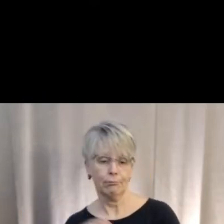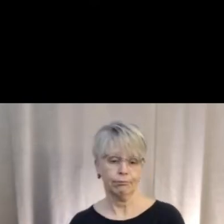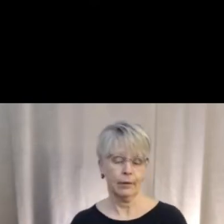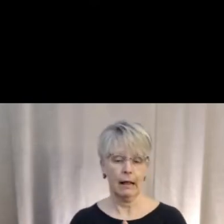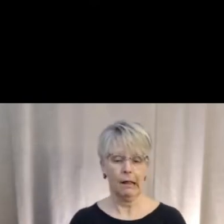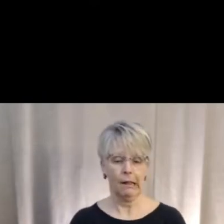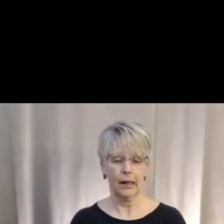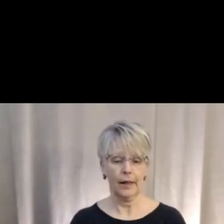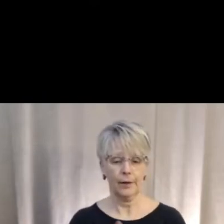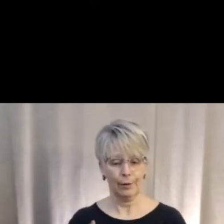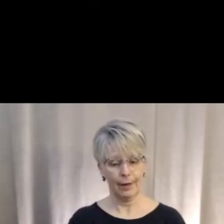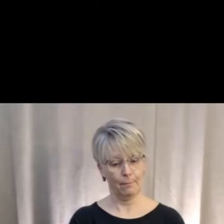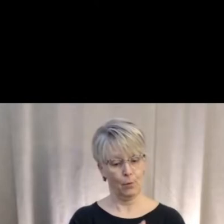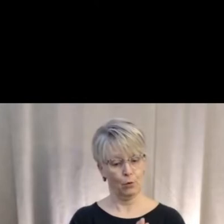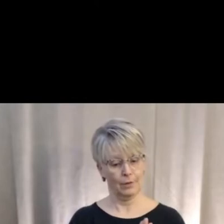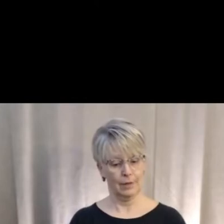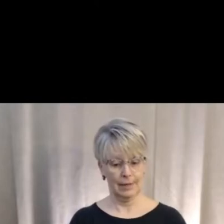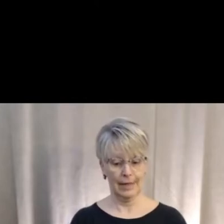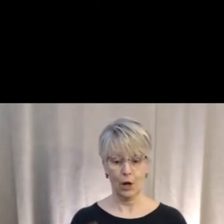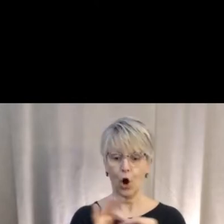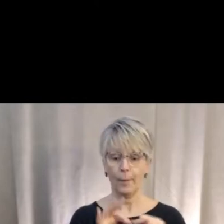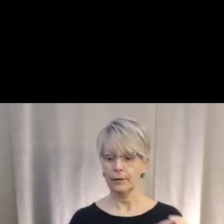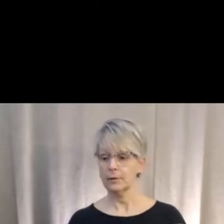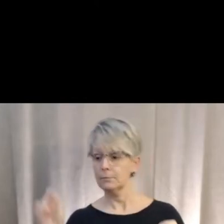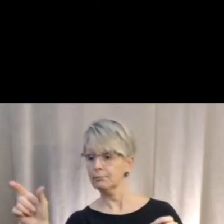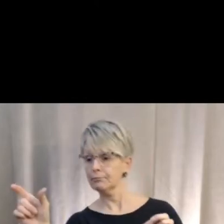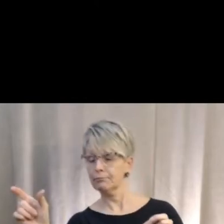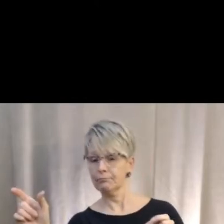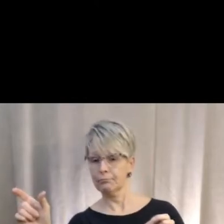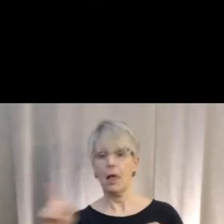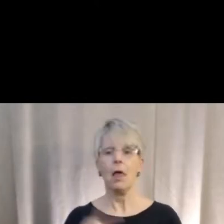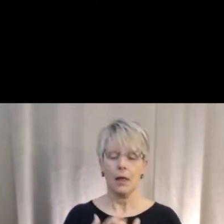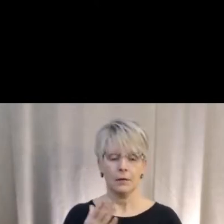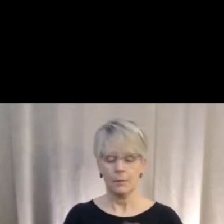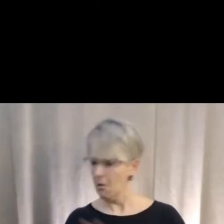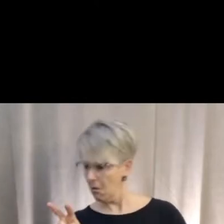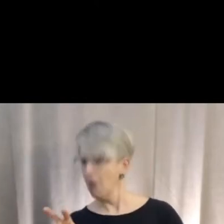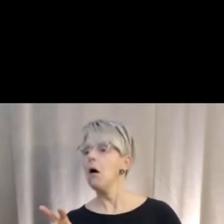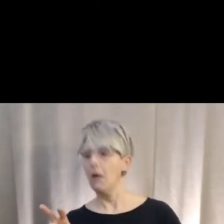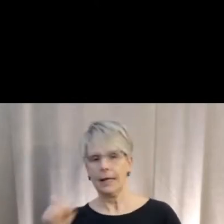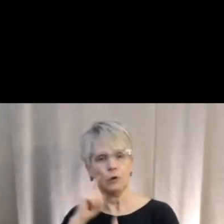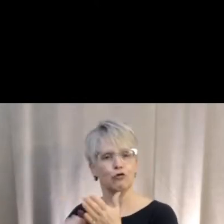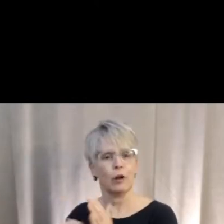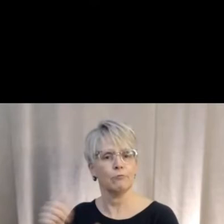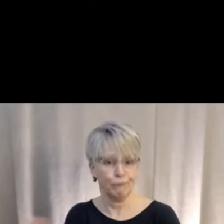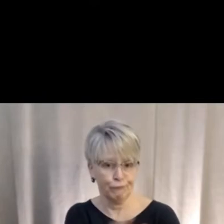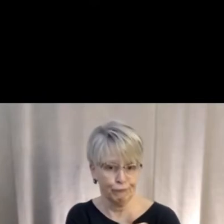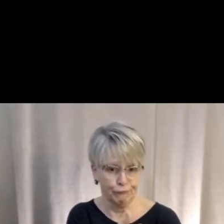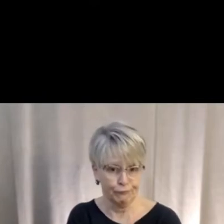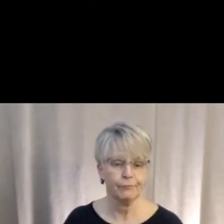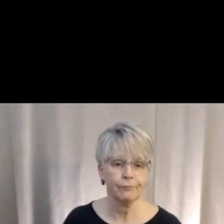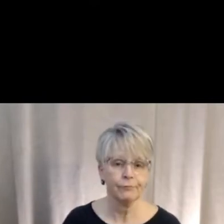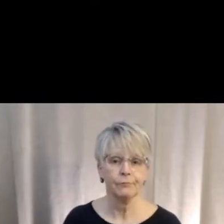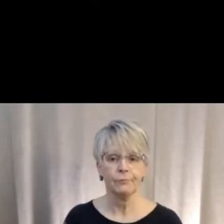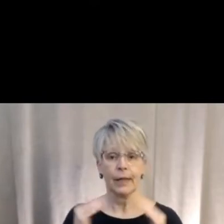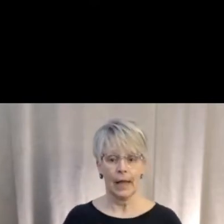that policy in the comments, that might be beneficial for some listeners. The next thing was how to, you